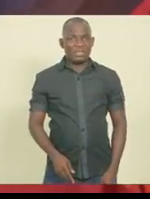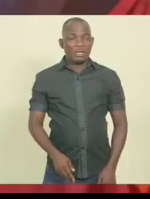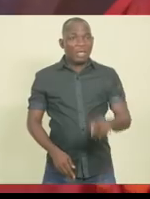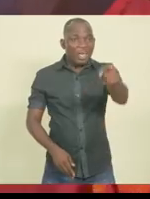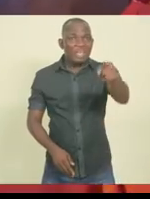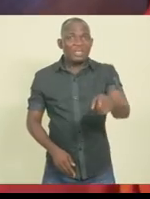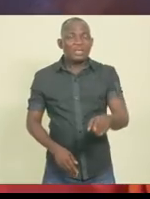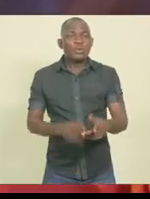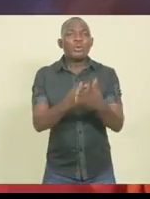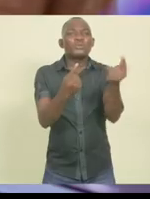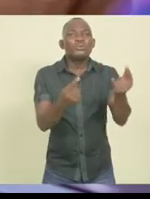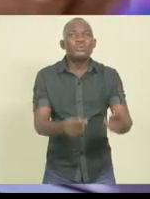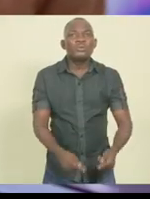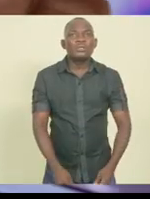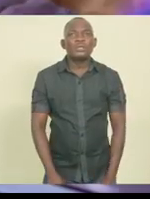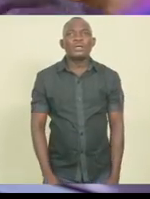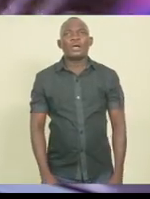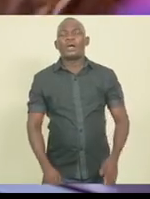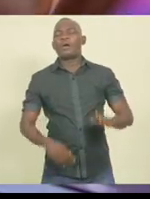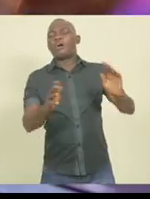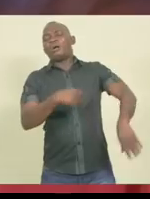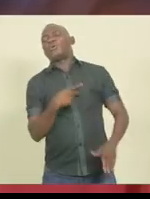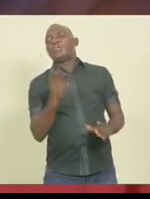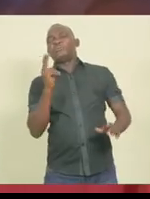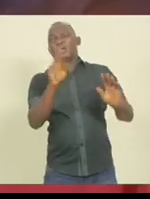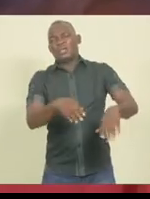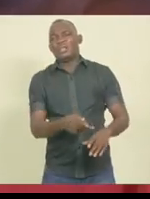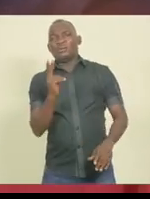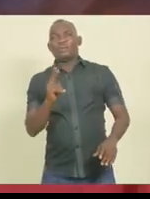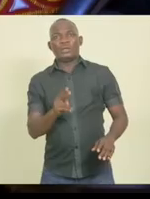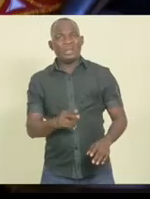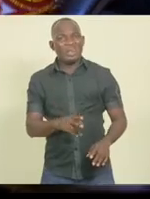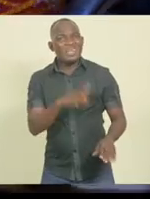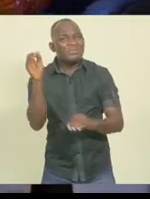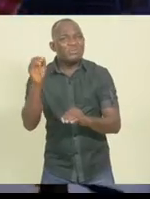Young man, what do you have to say for yourself? Charlie, me, I won't leave this place. Leave this place.